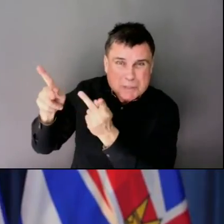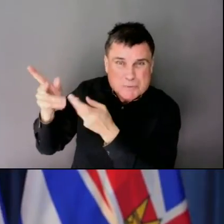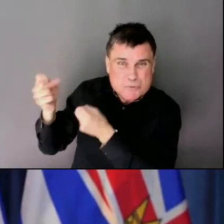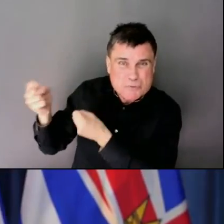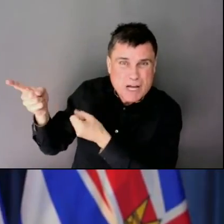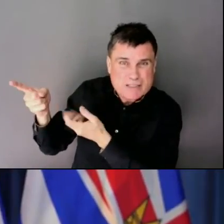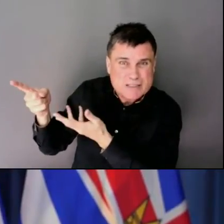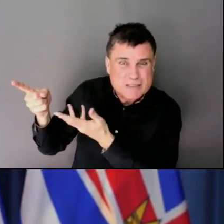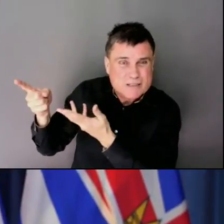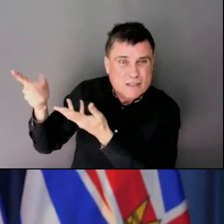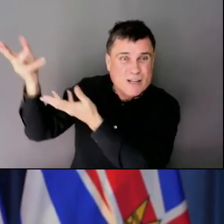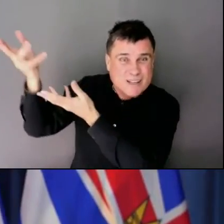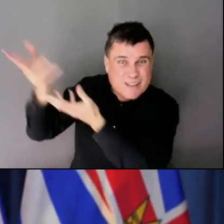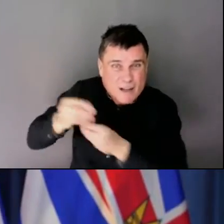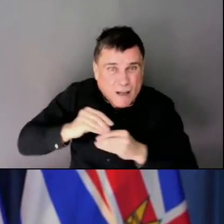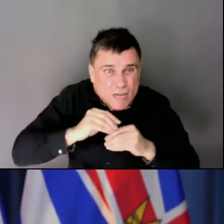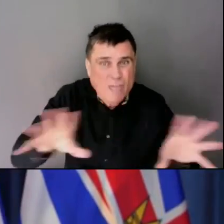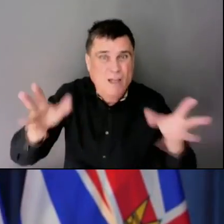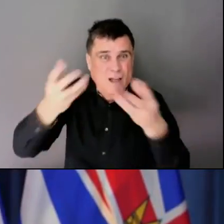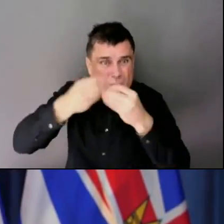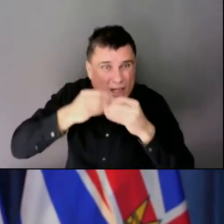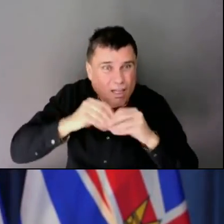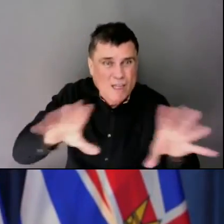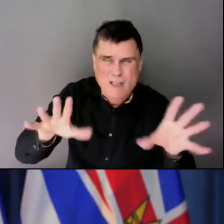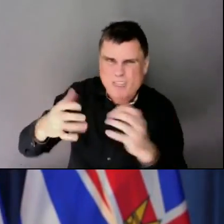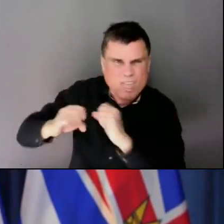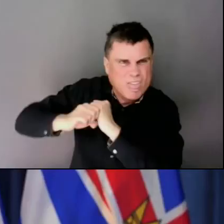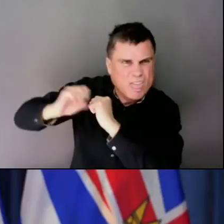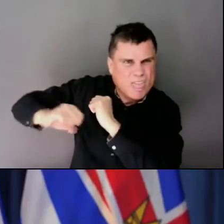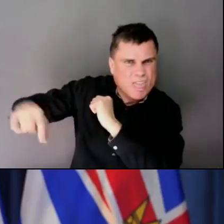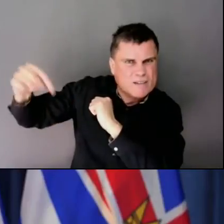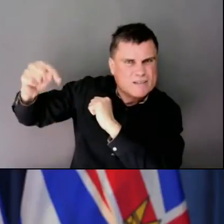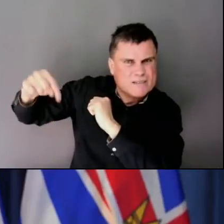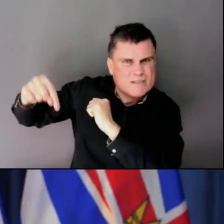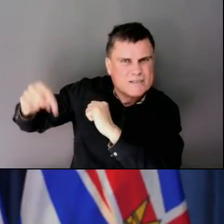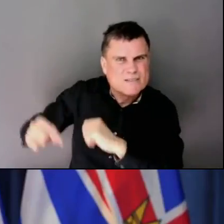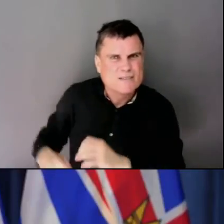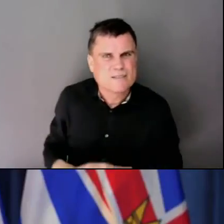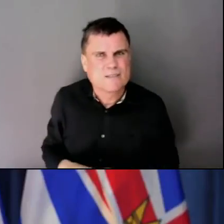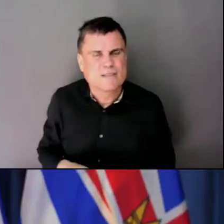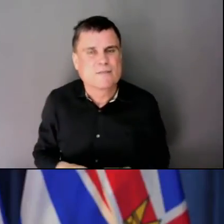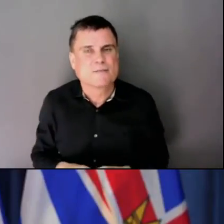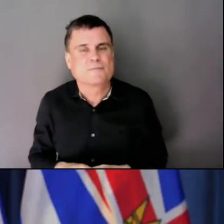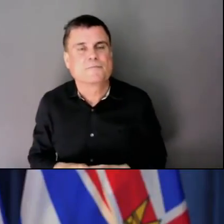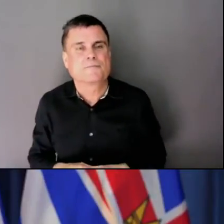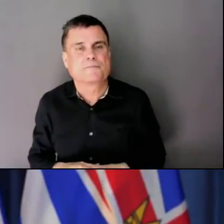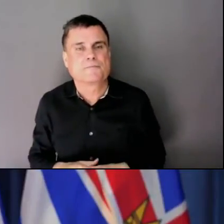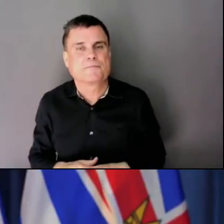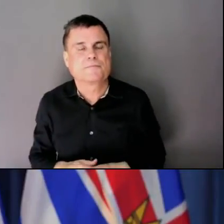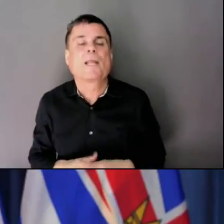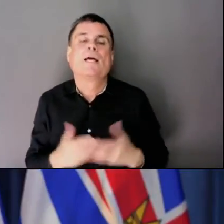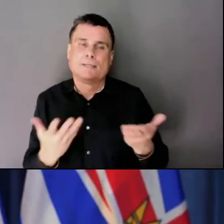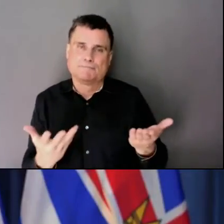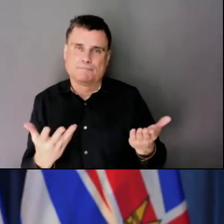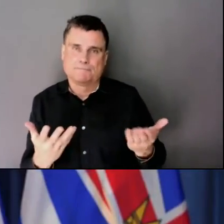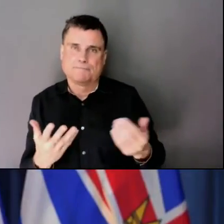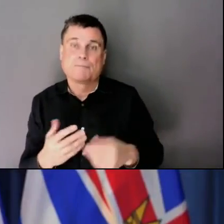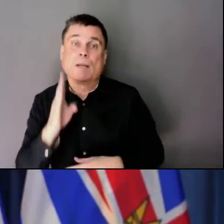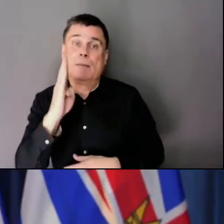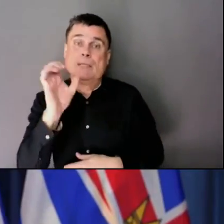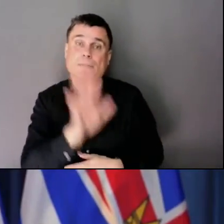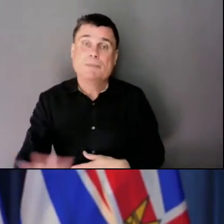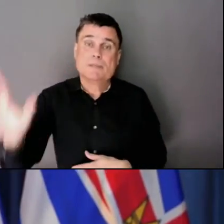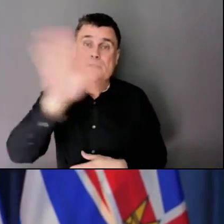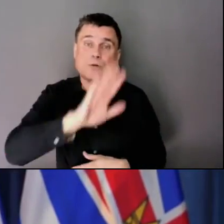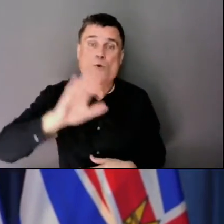plan? Well, as all British Columbians know, we are 30-some million souls in a sea